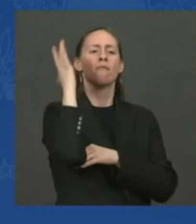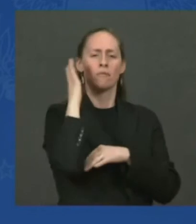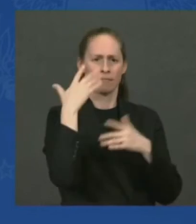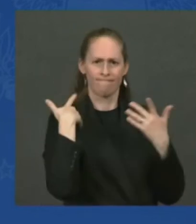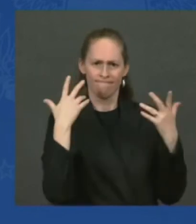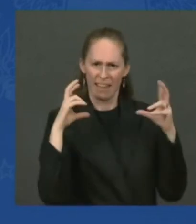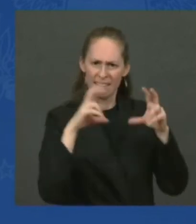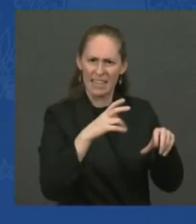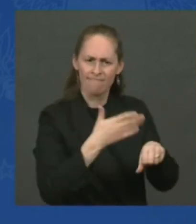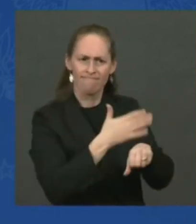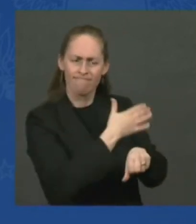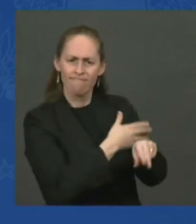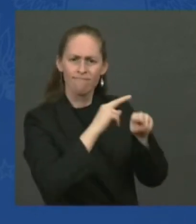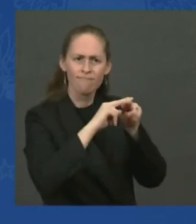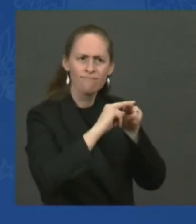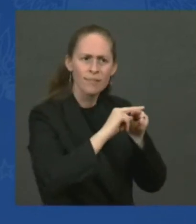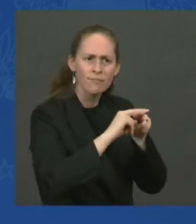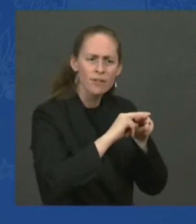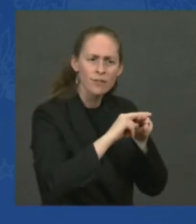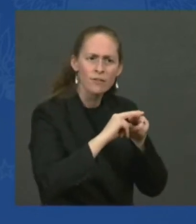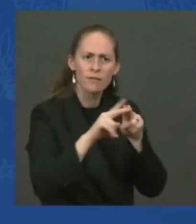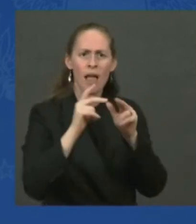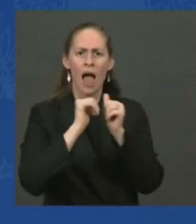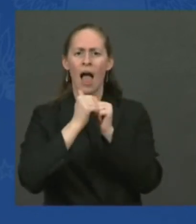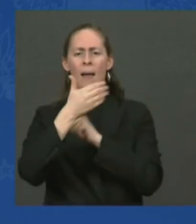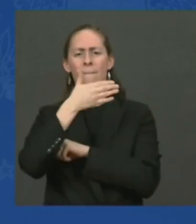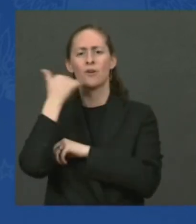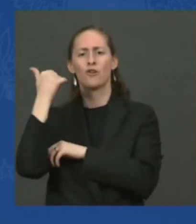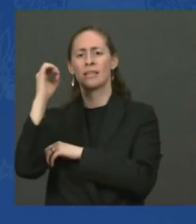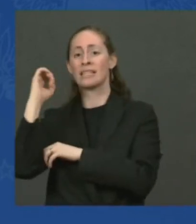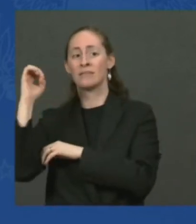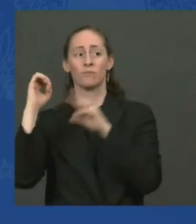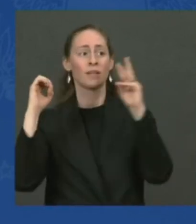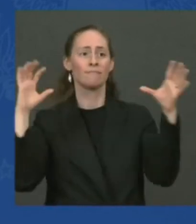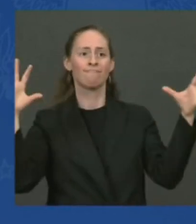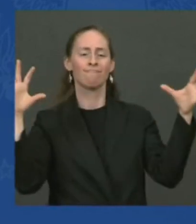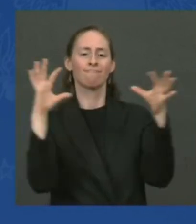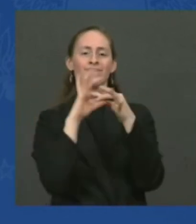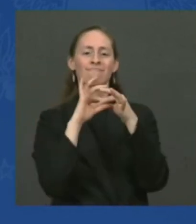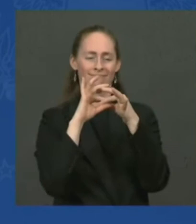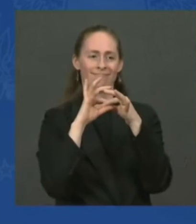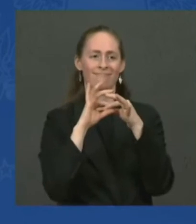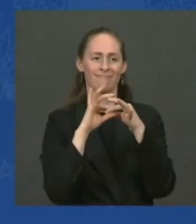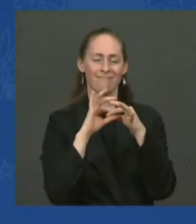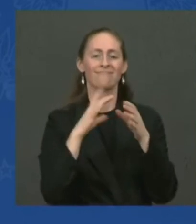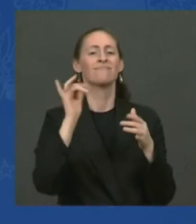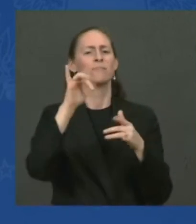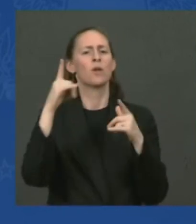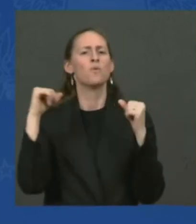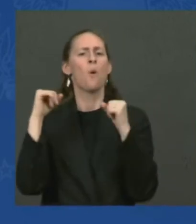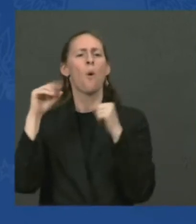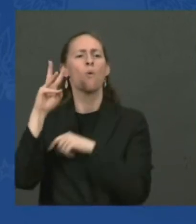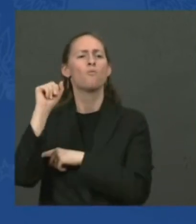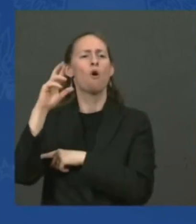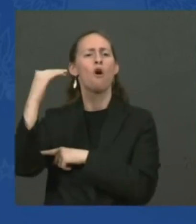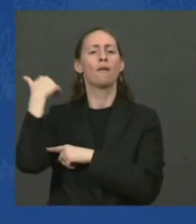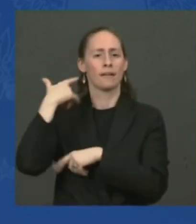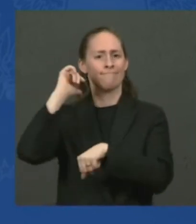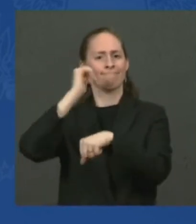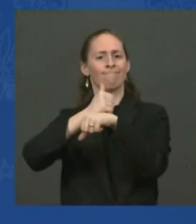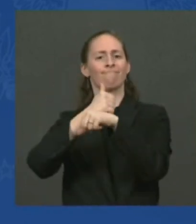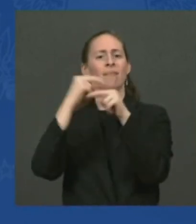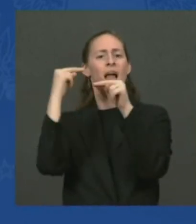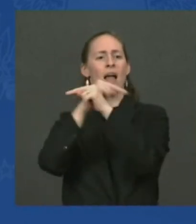and West and uniting America. During the Cold War, we built the interstate highway system, transforming how America lived